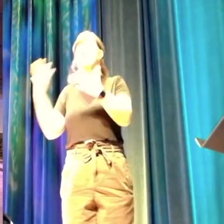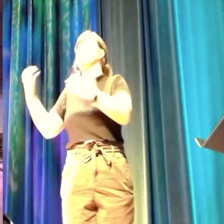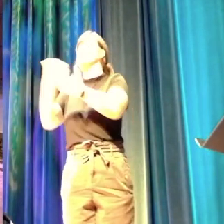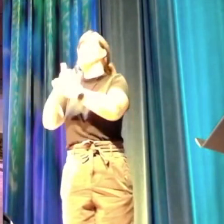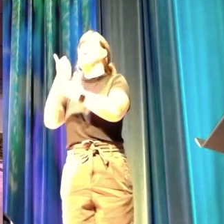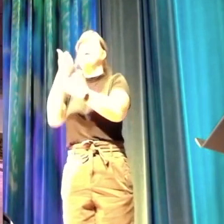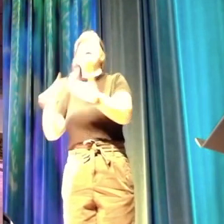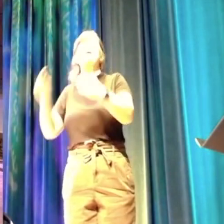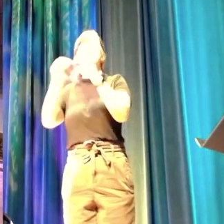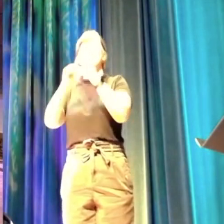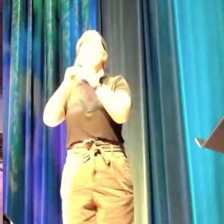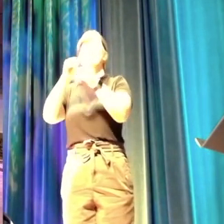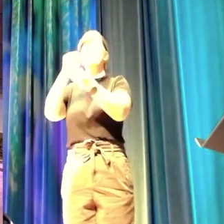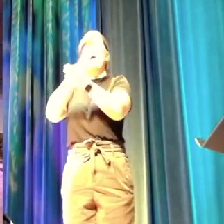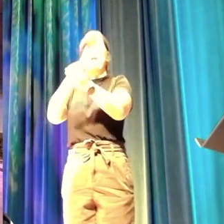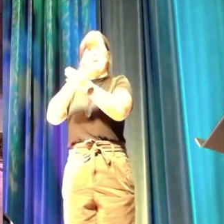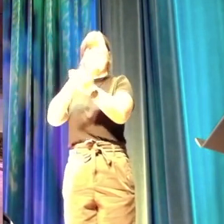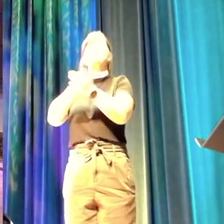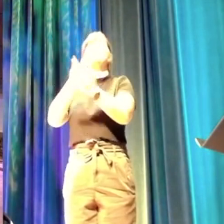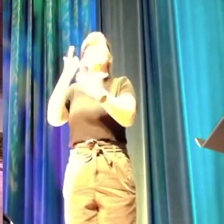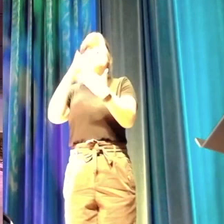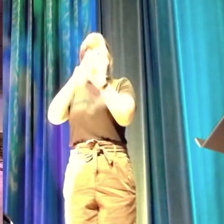dime.